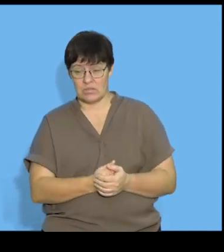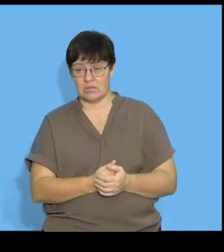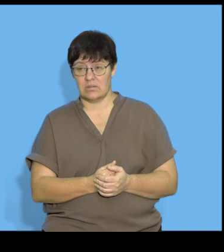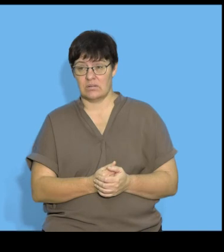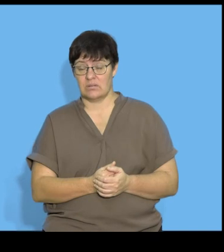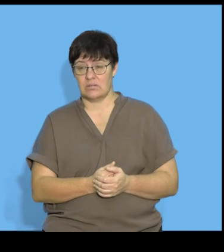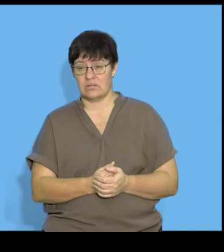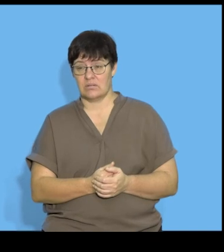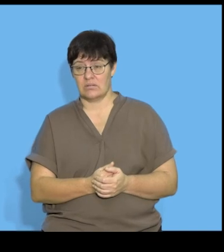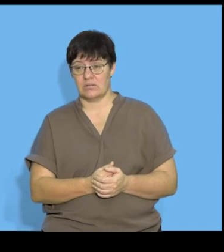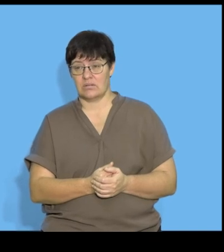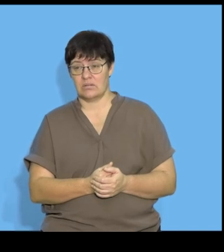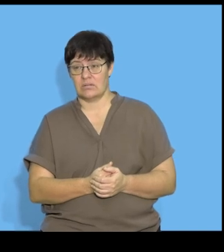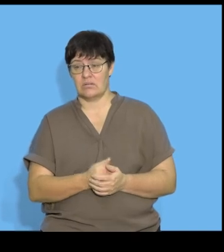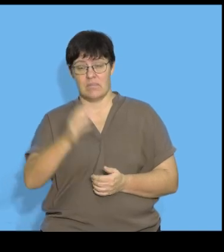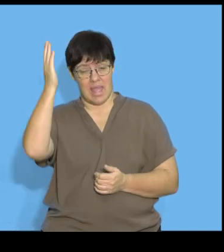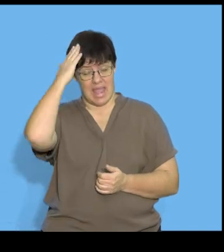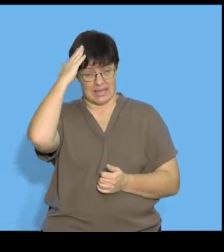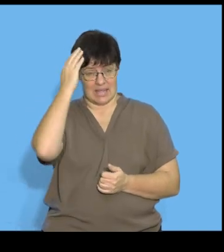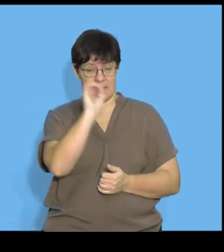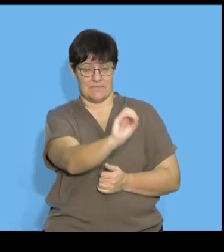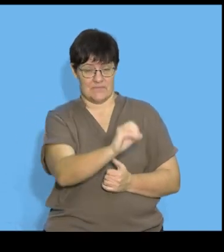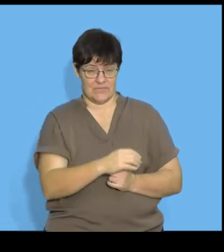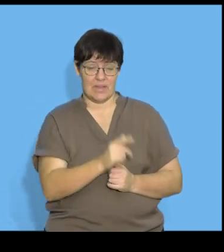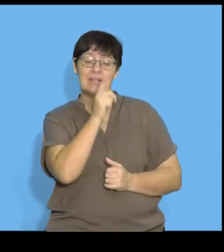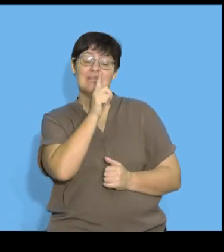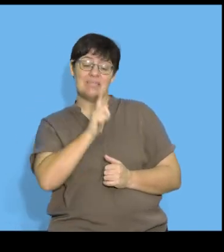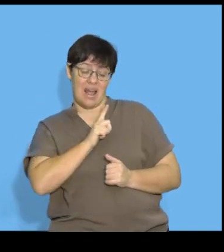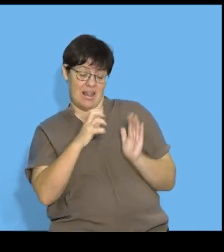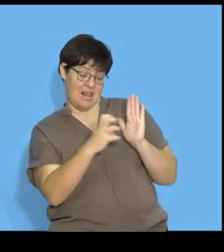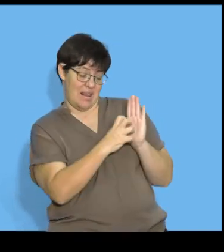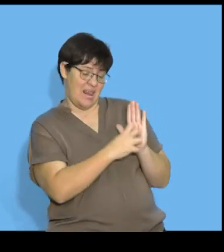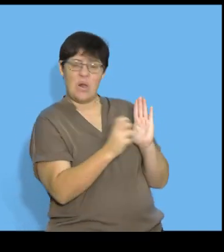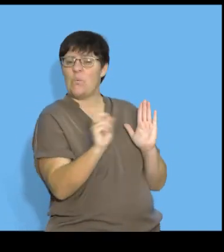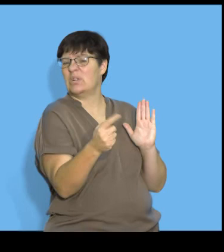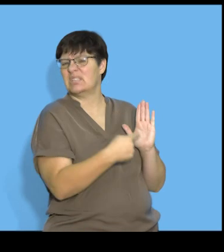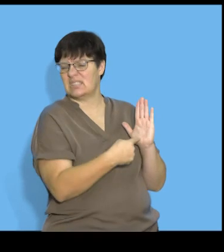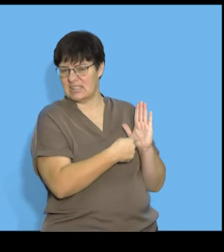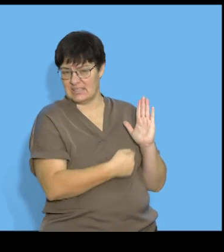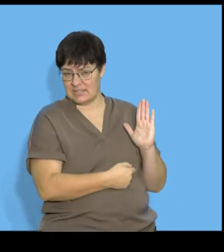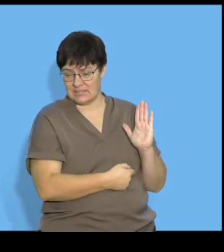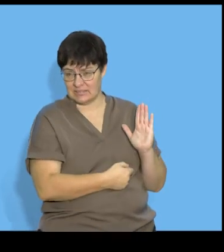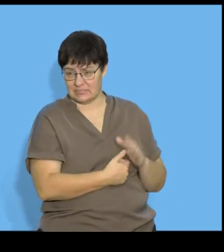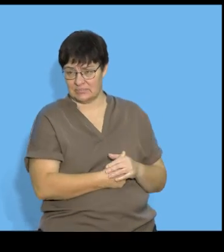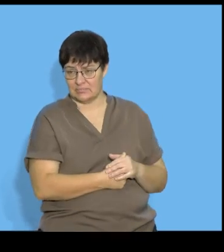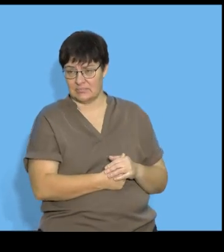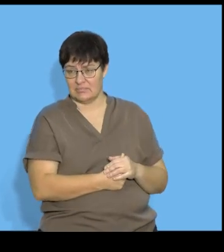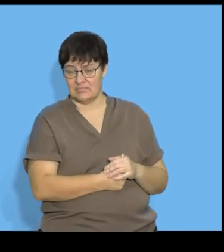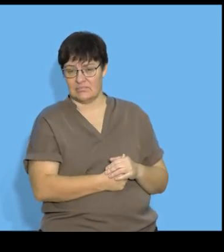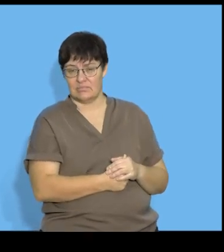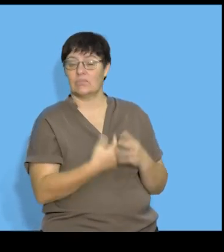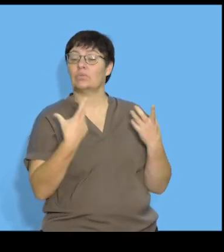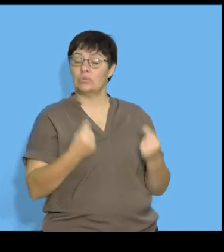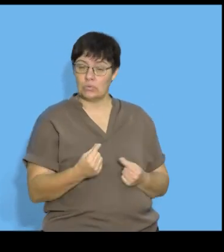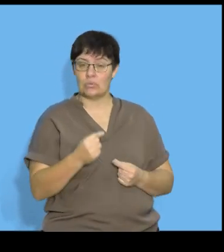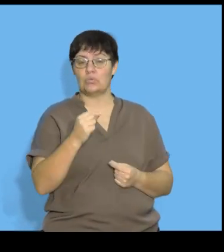to give me a heading. And you tell me, always tell me what you are going to draw. I'm going to draw a